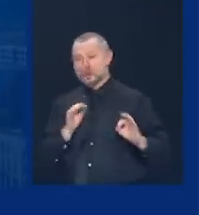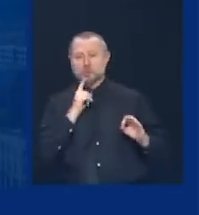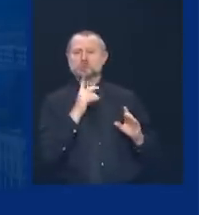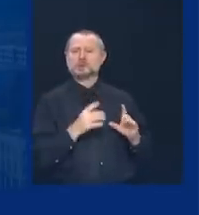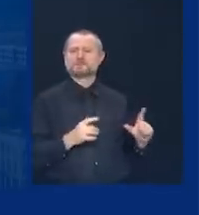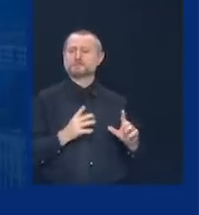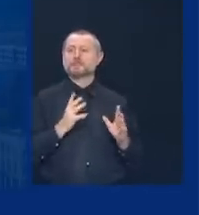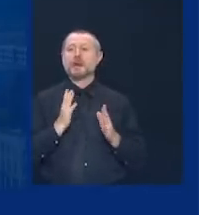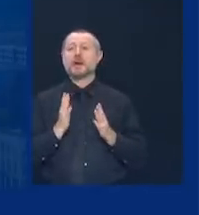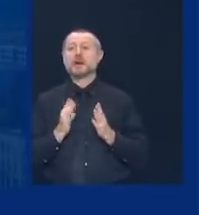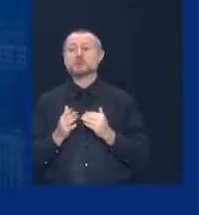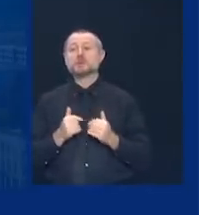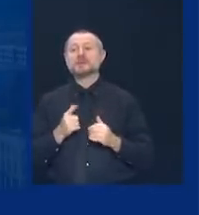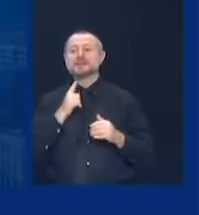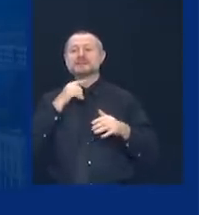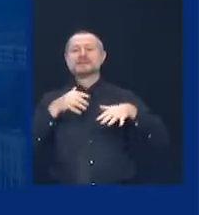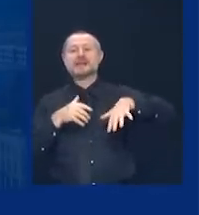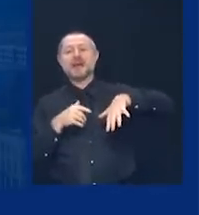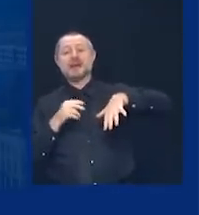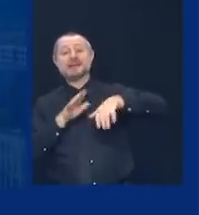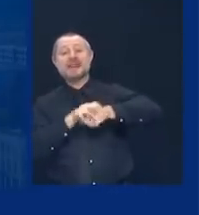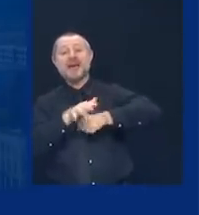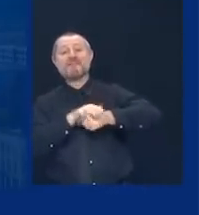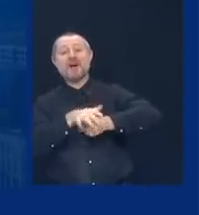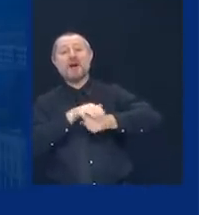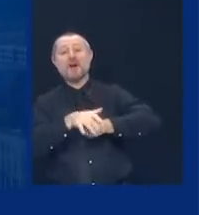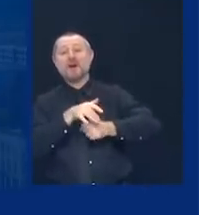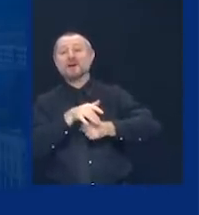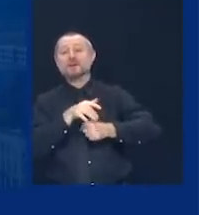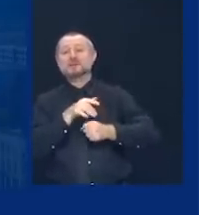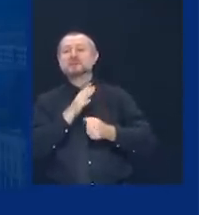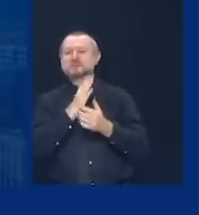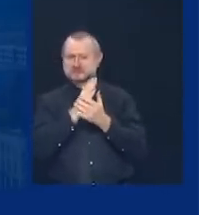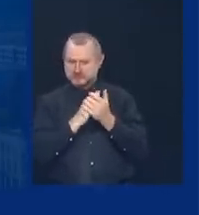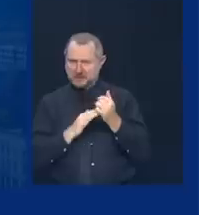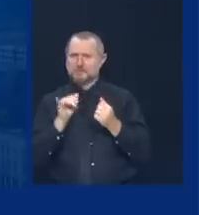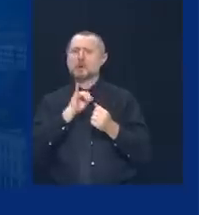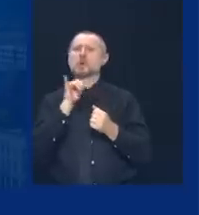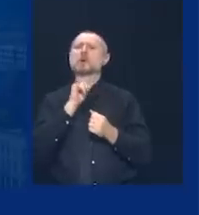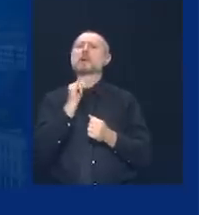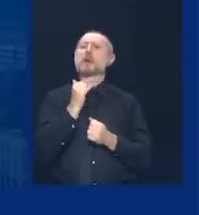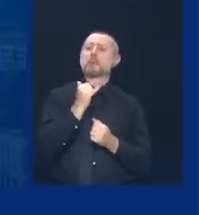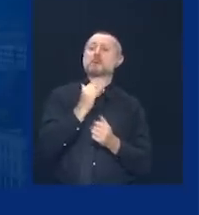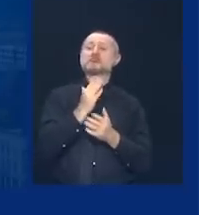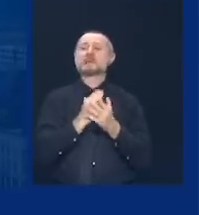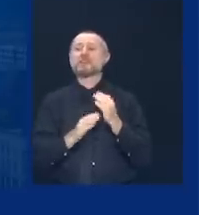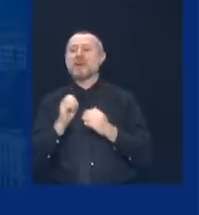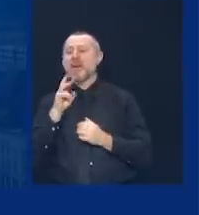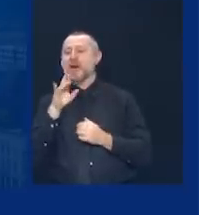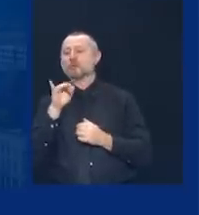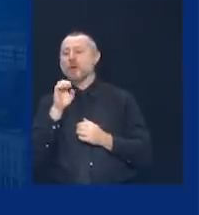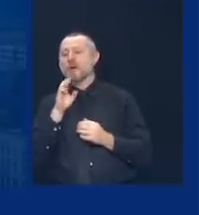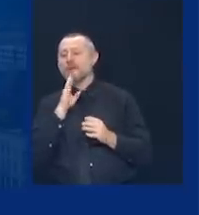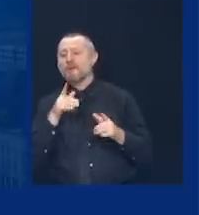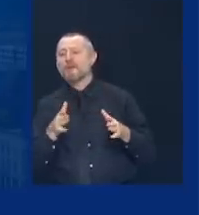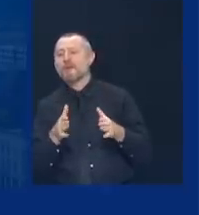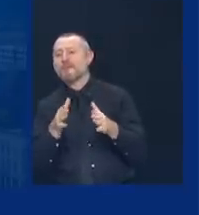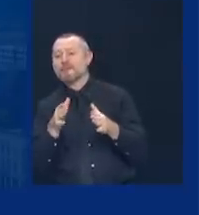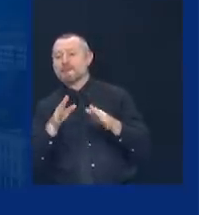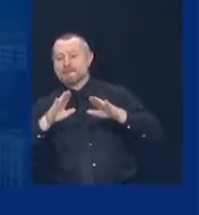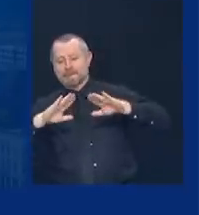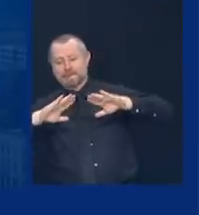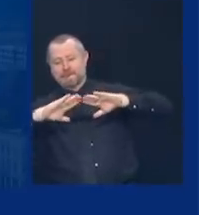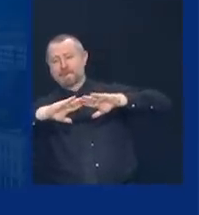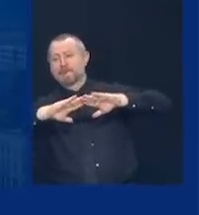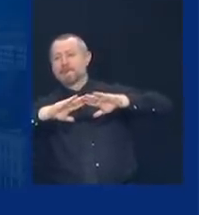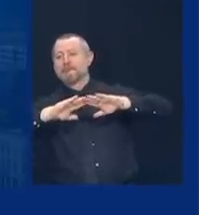Niagara County, part of Niagara goes to yellow. That's Erie, abutting Niagara, which is orange.